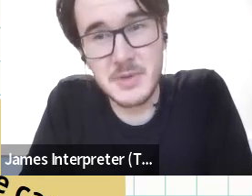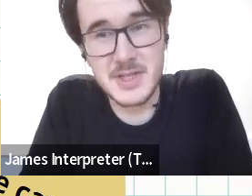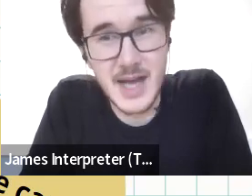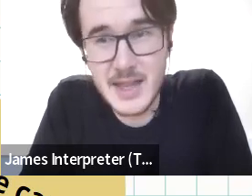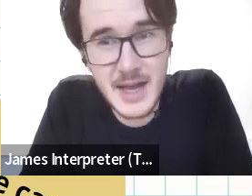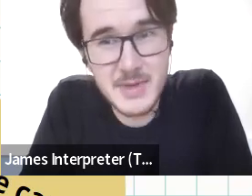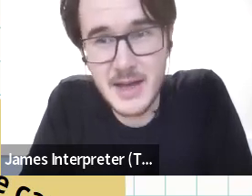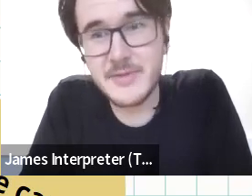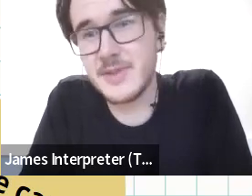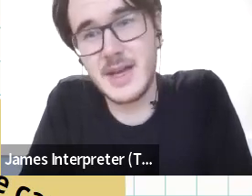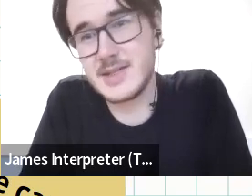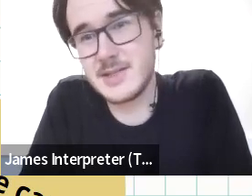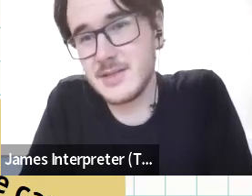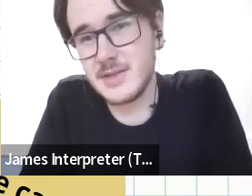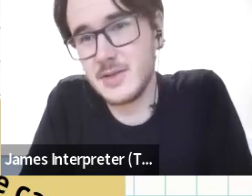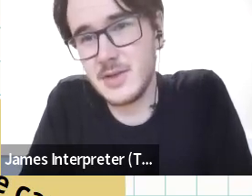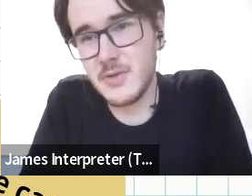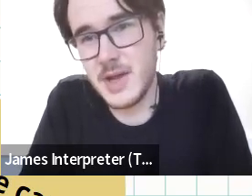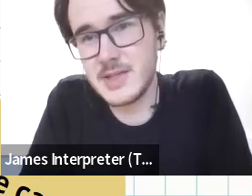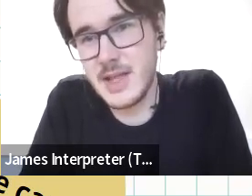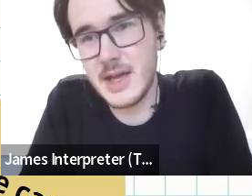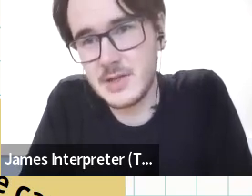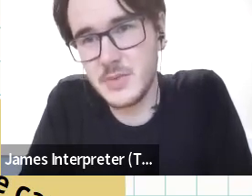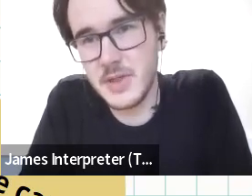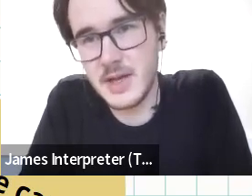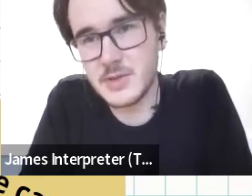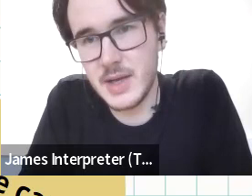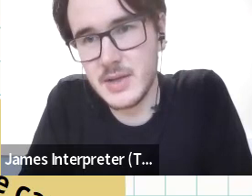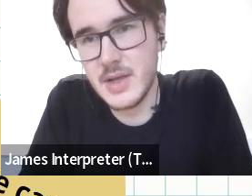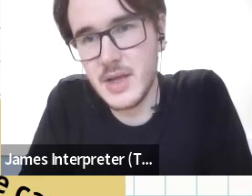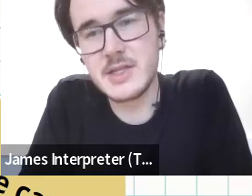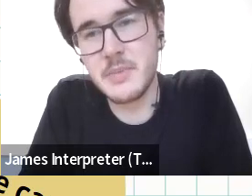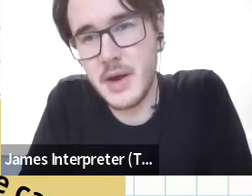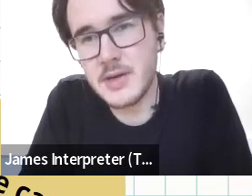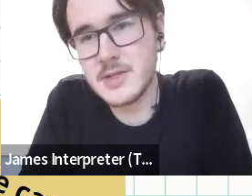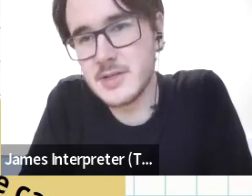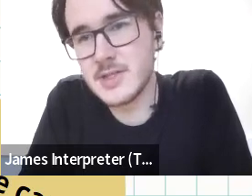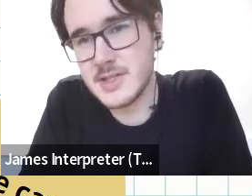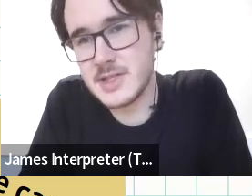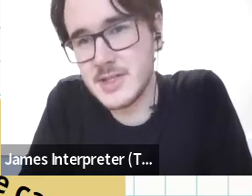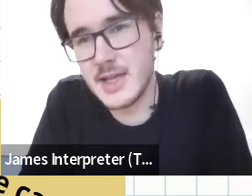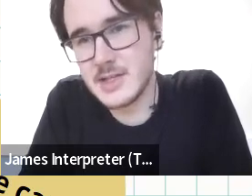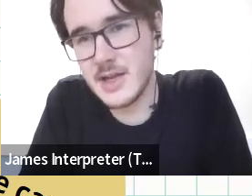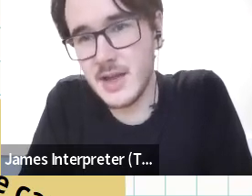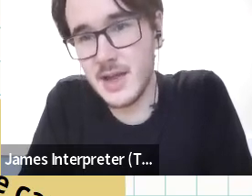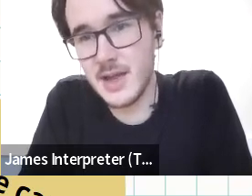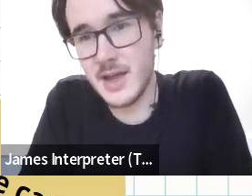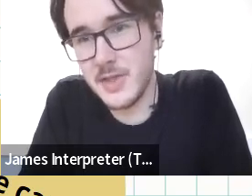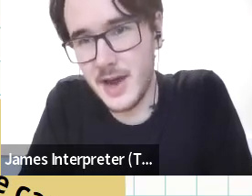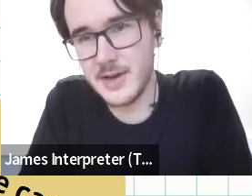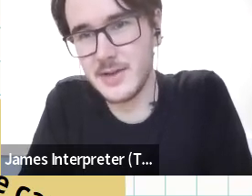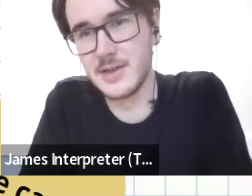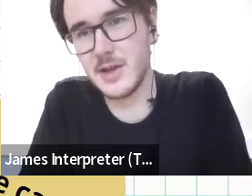Some people are sad that I'm deaf. That's not right. It's the attitude with that as well. It's the barriers that society is